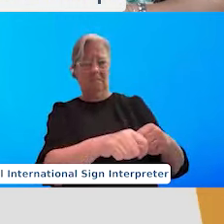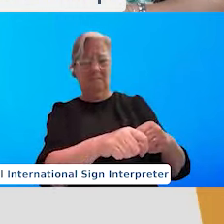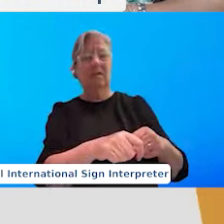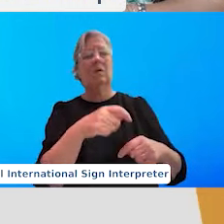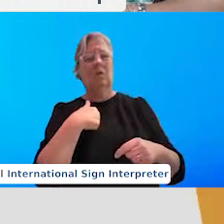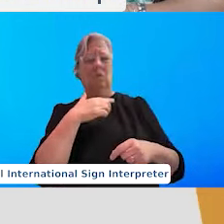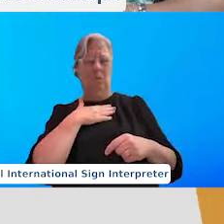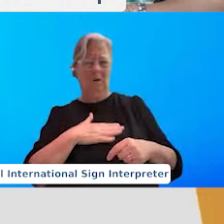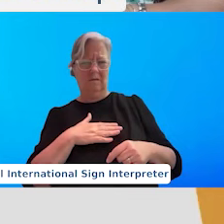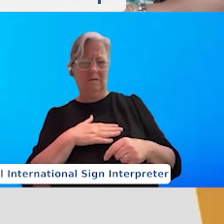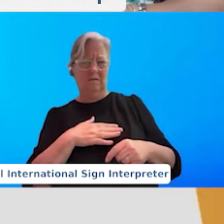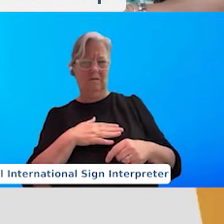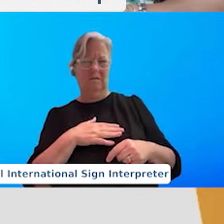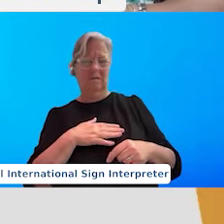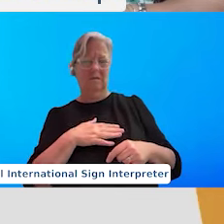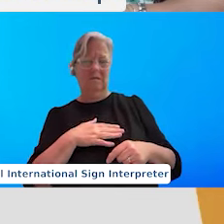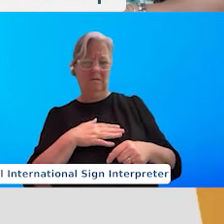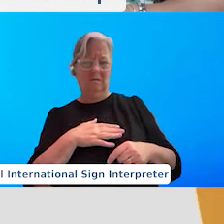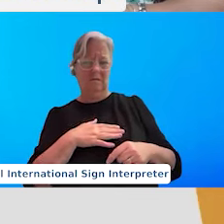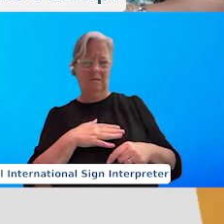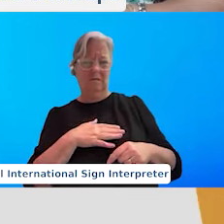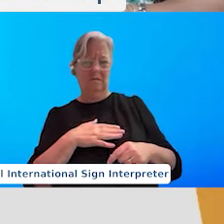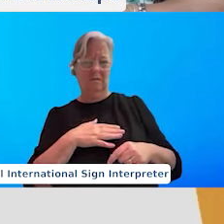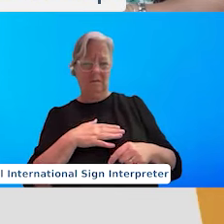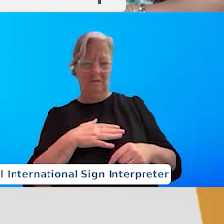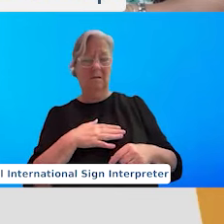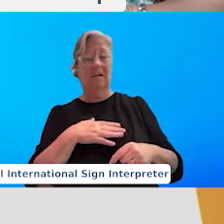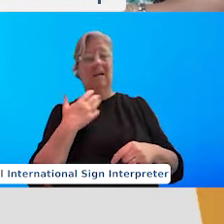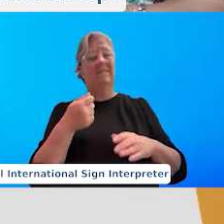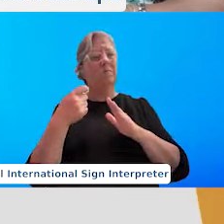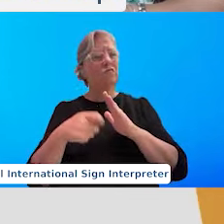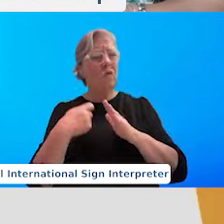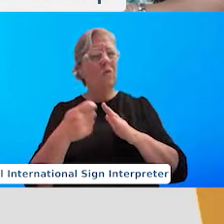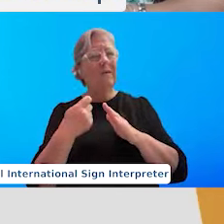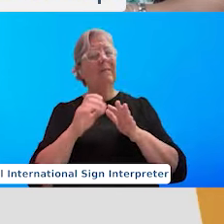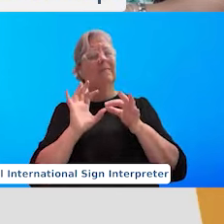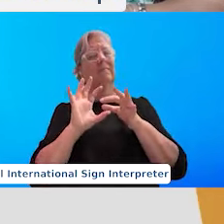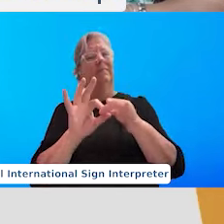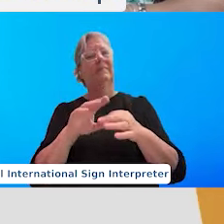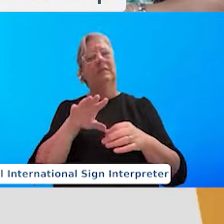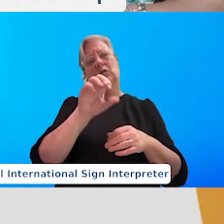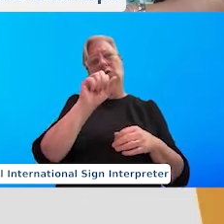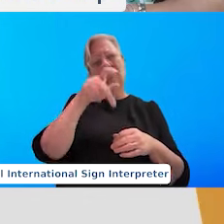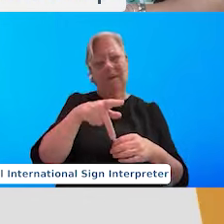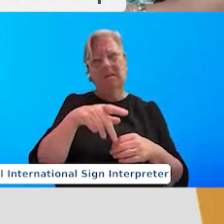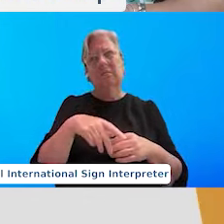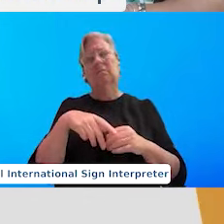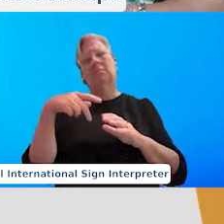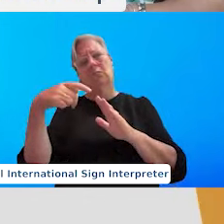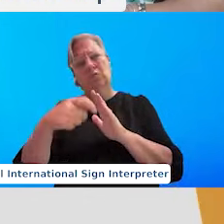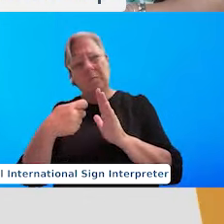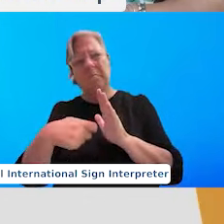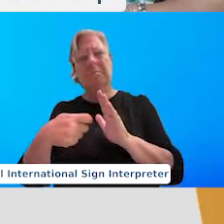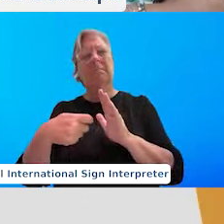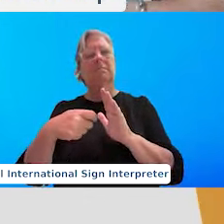advocacy as the Organization of Persons with Disabilities, we have been implementing its principle on a day-to-day basis.